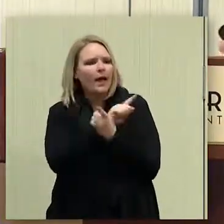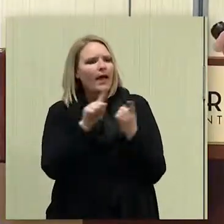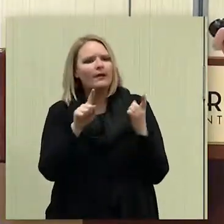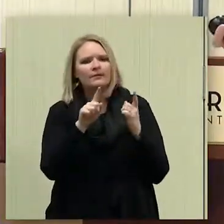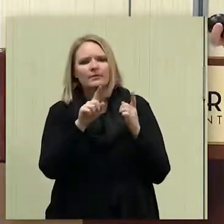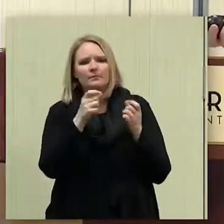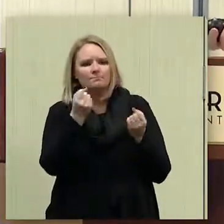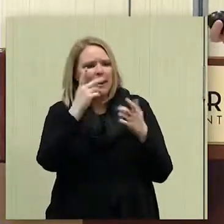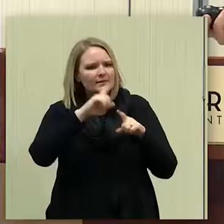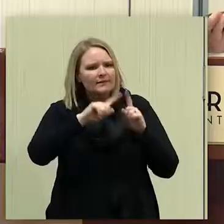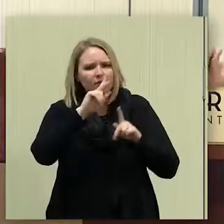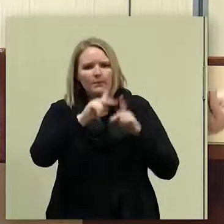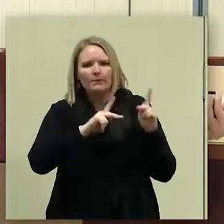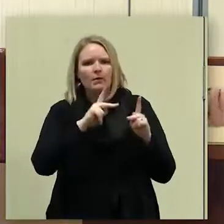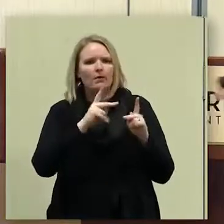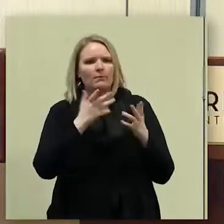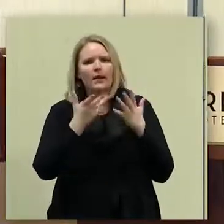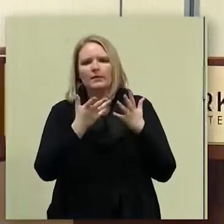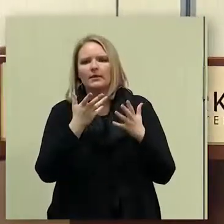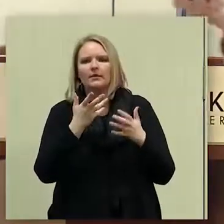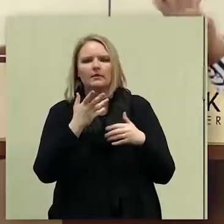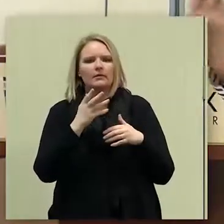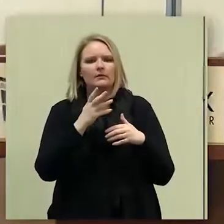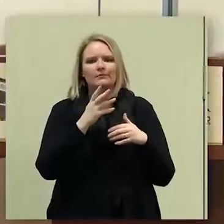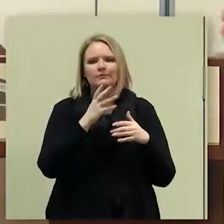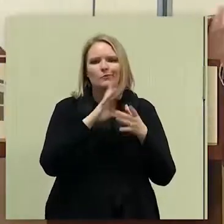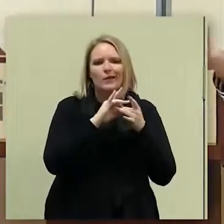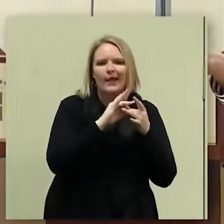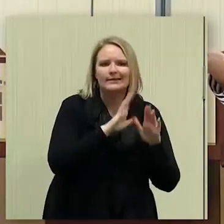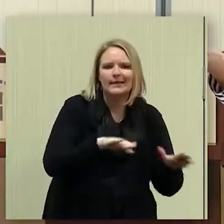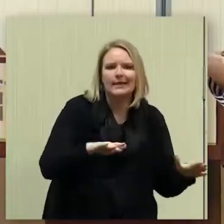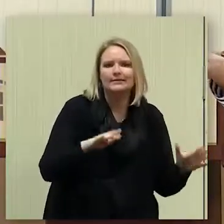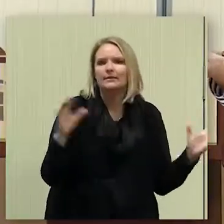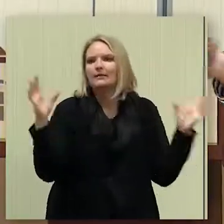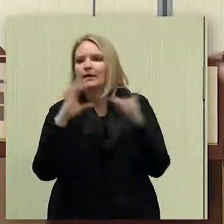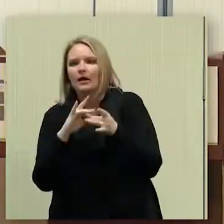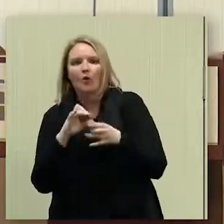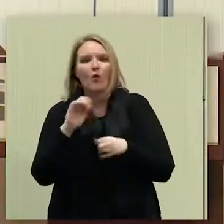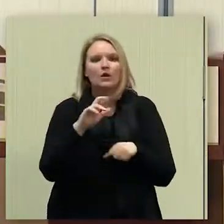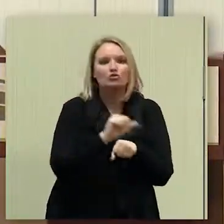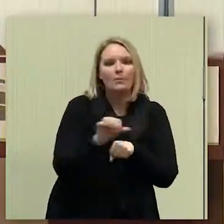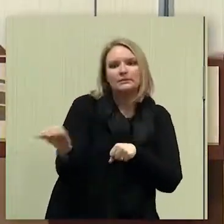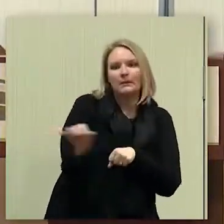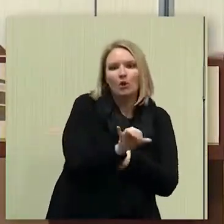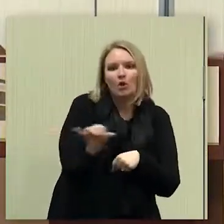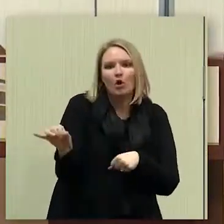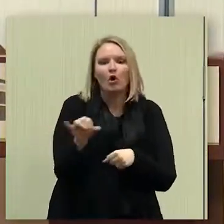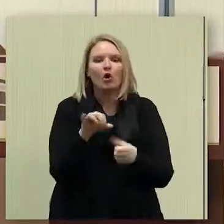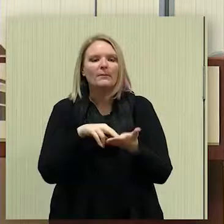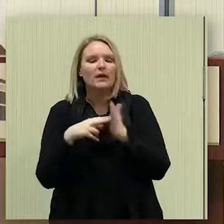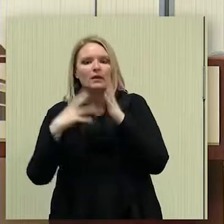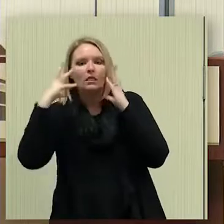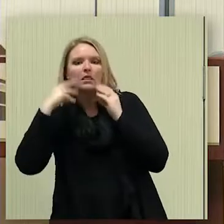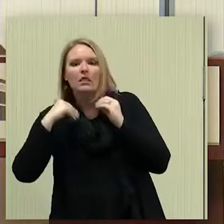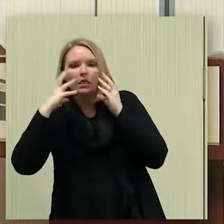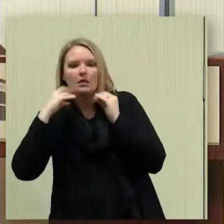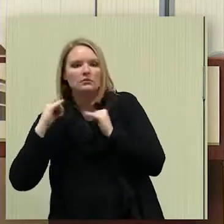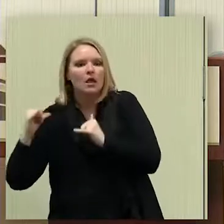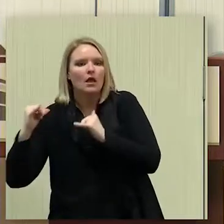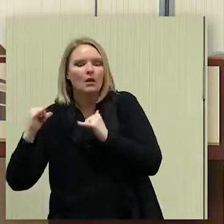or you might meet people through classes you've taken, or those of you because you have similar jobs. So you may become friends because of